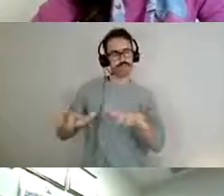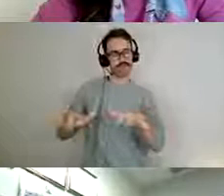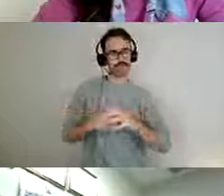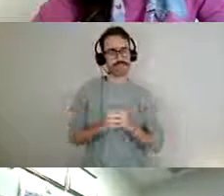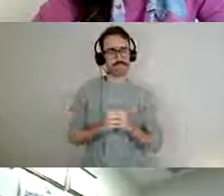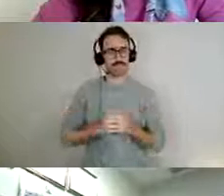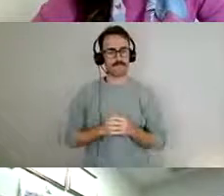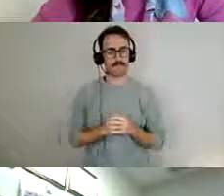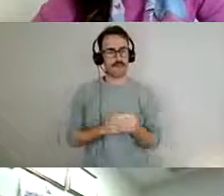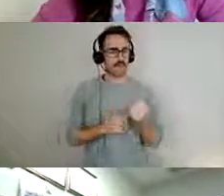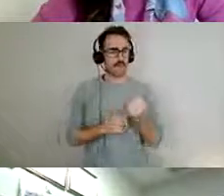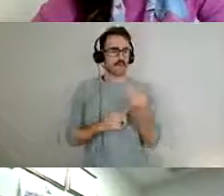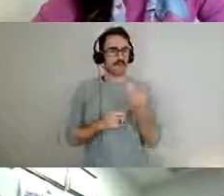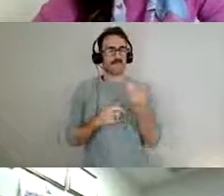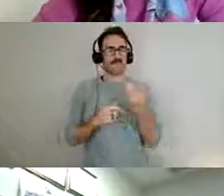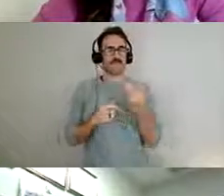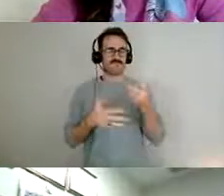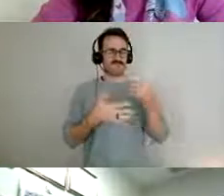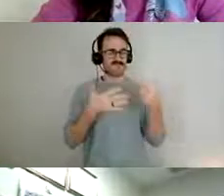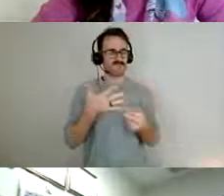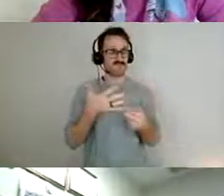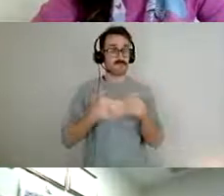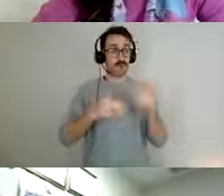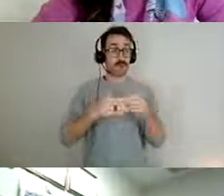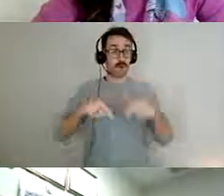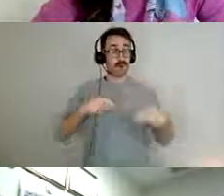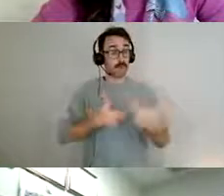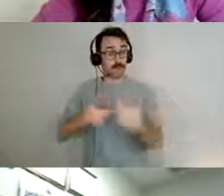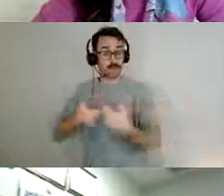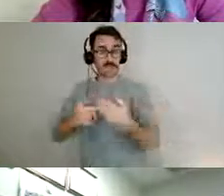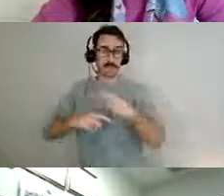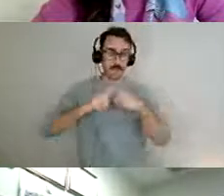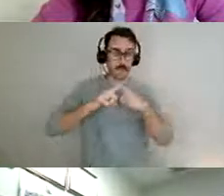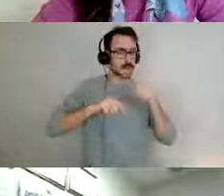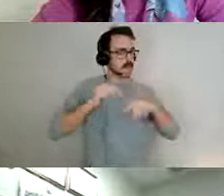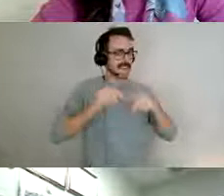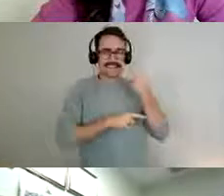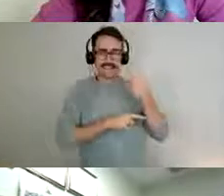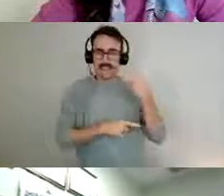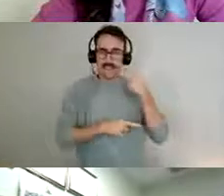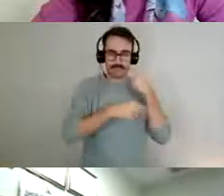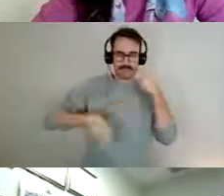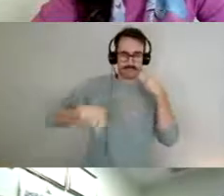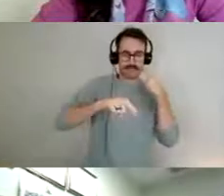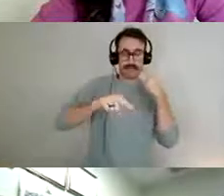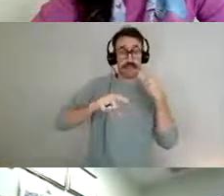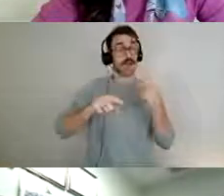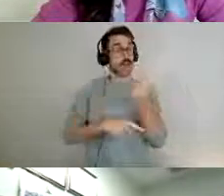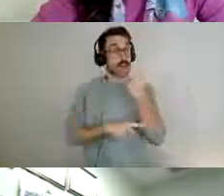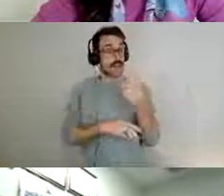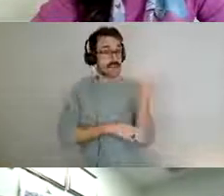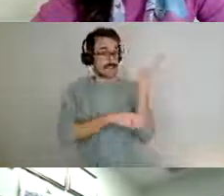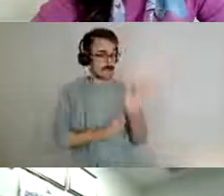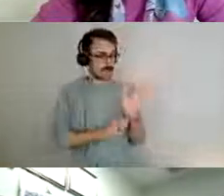Just some housekeeping. All of you are muted and we can't see or hear any of you. However, the speakers will be